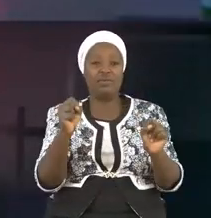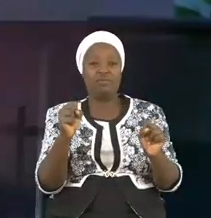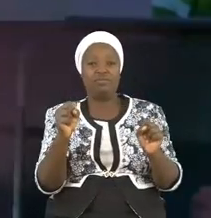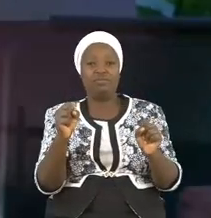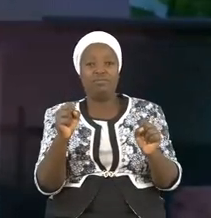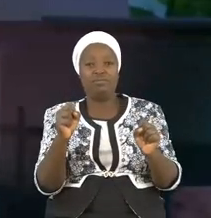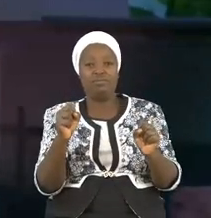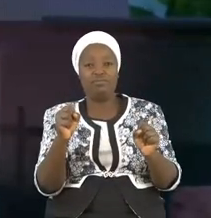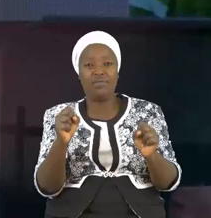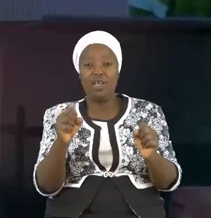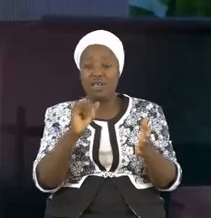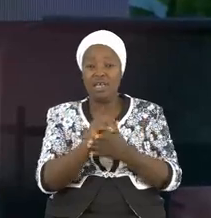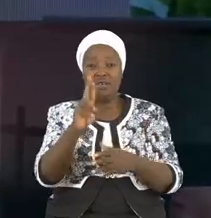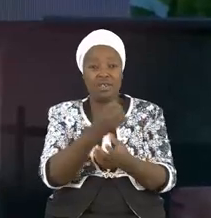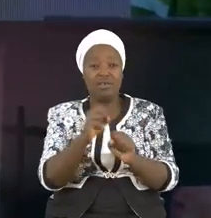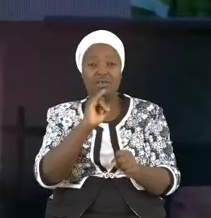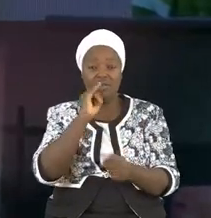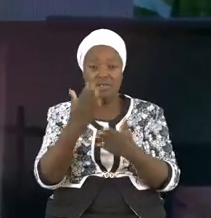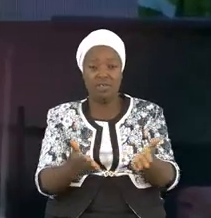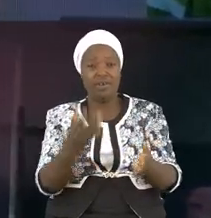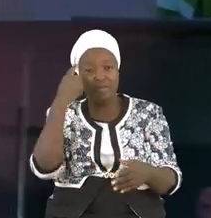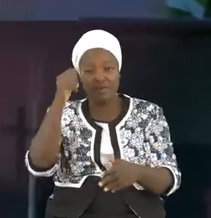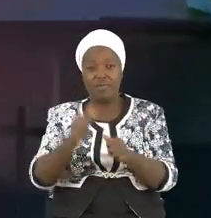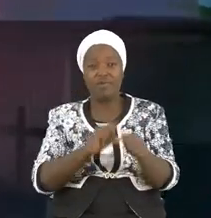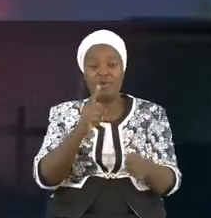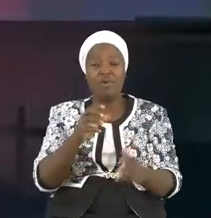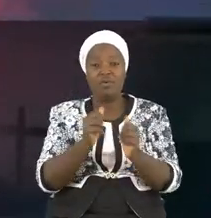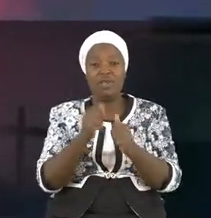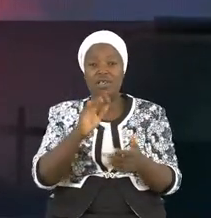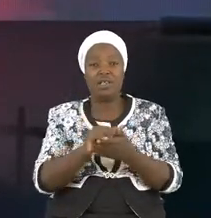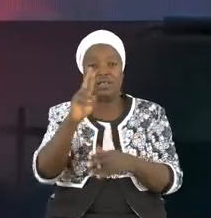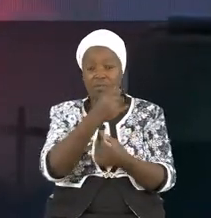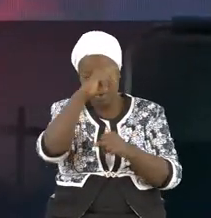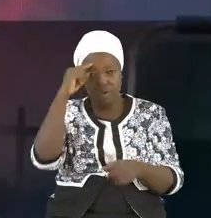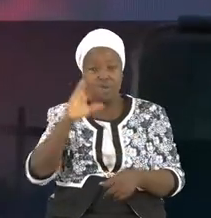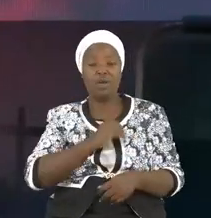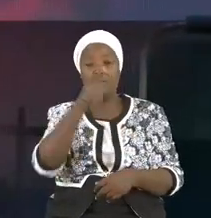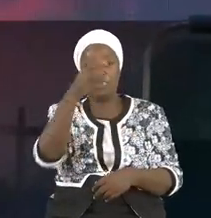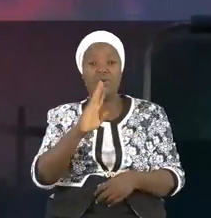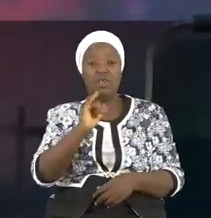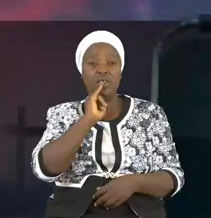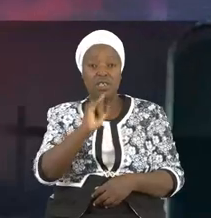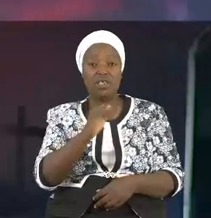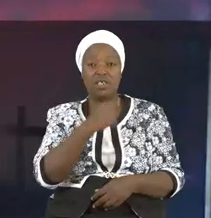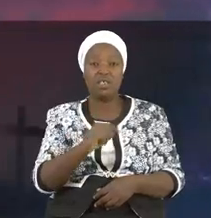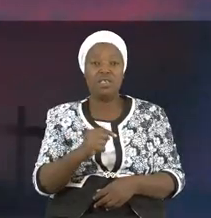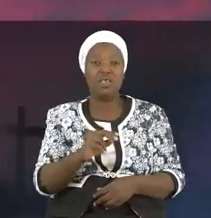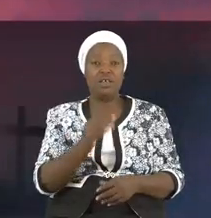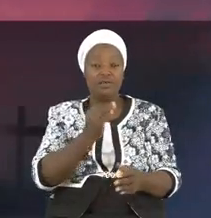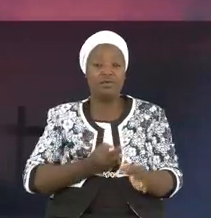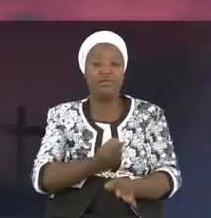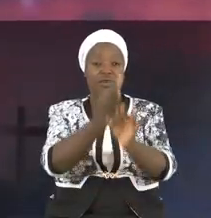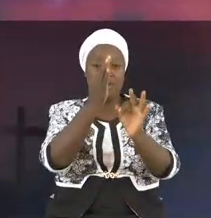without exception. Because our God is an impartial God. He has